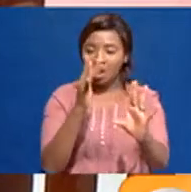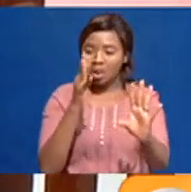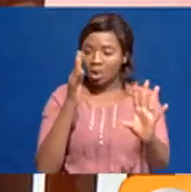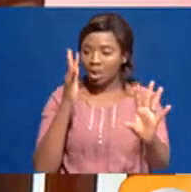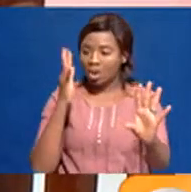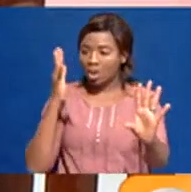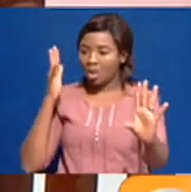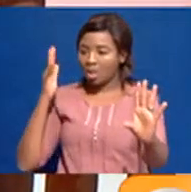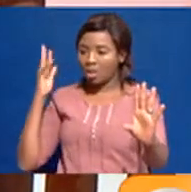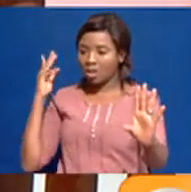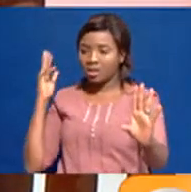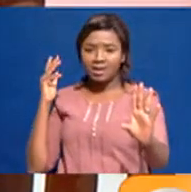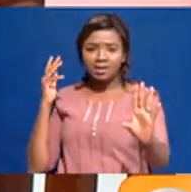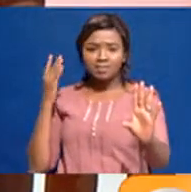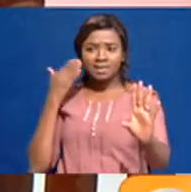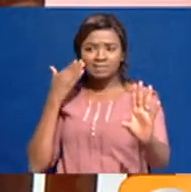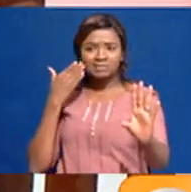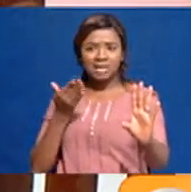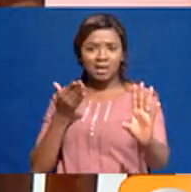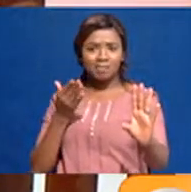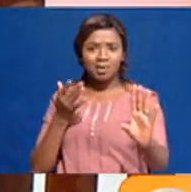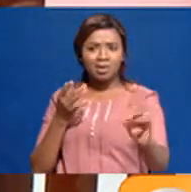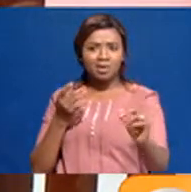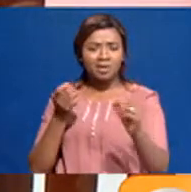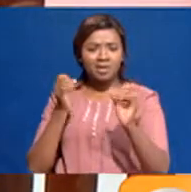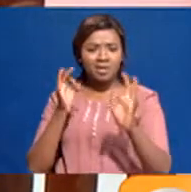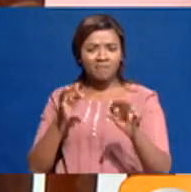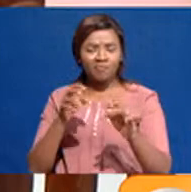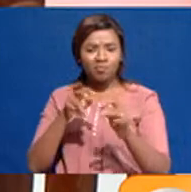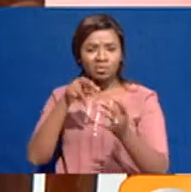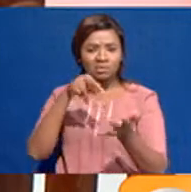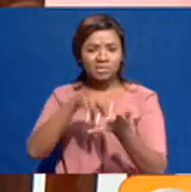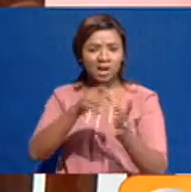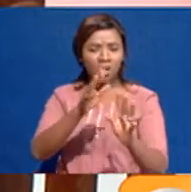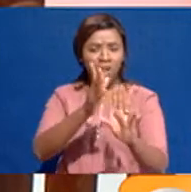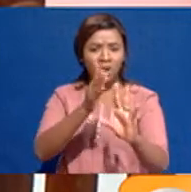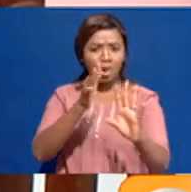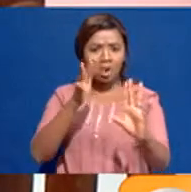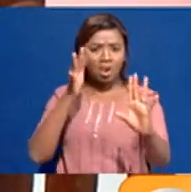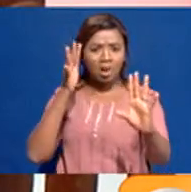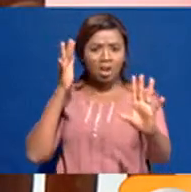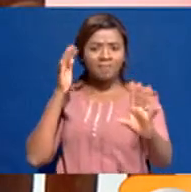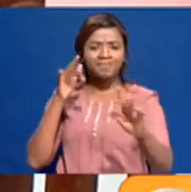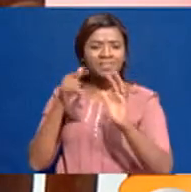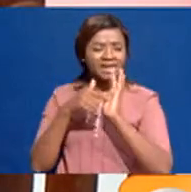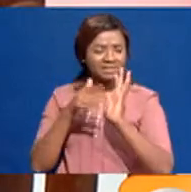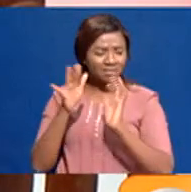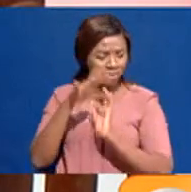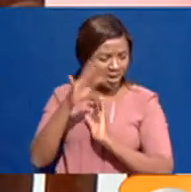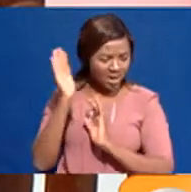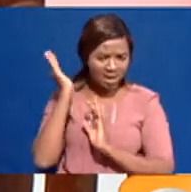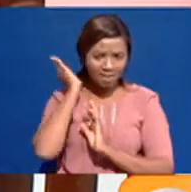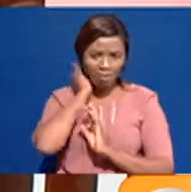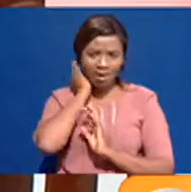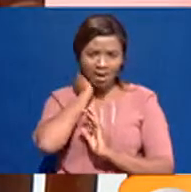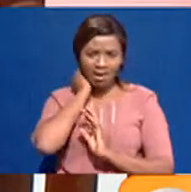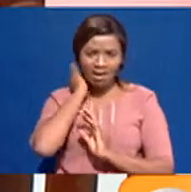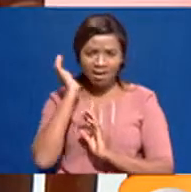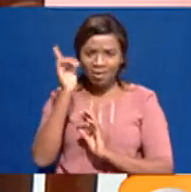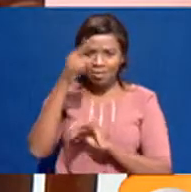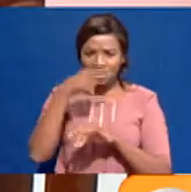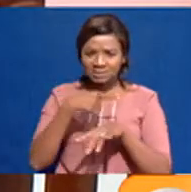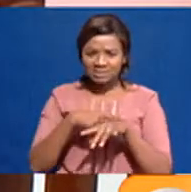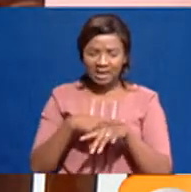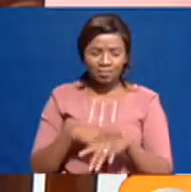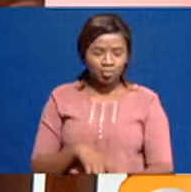which was extreme was Muranga ile ya Mweru. Was it Mweru and somebody?